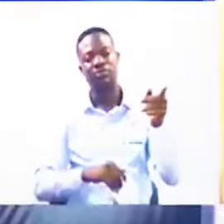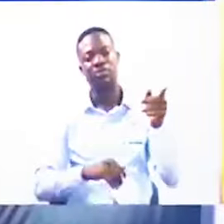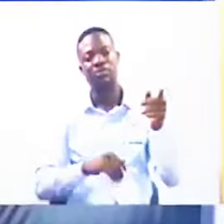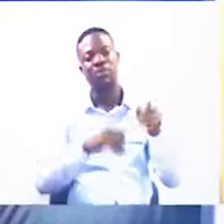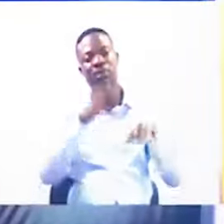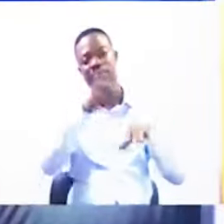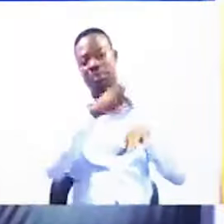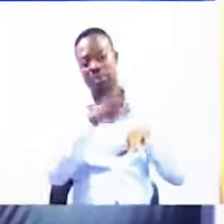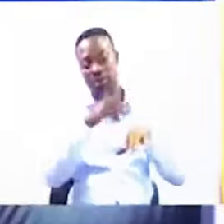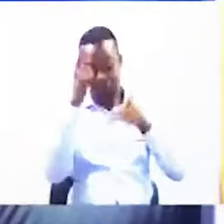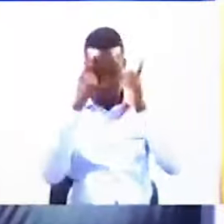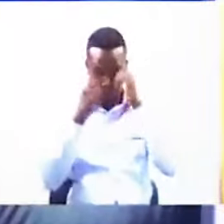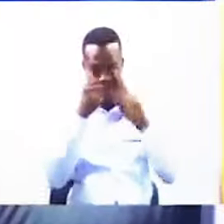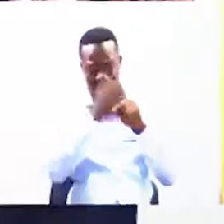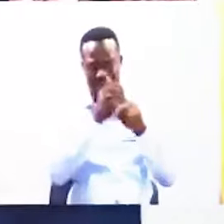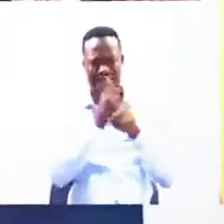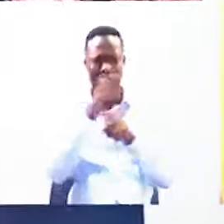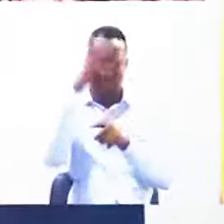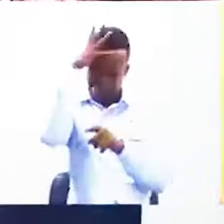by